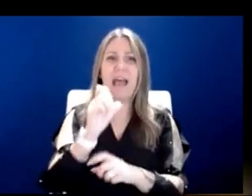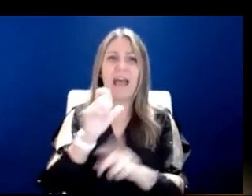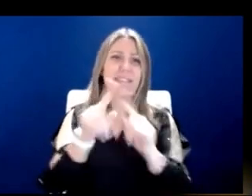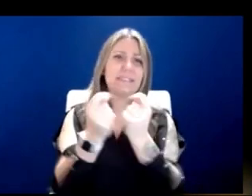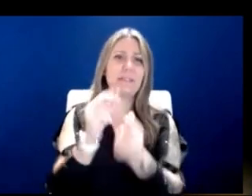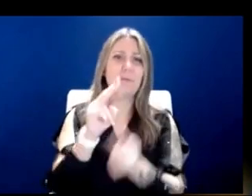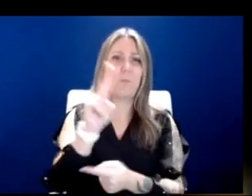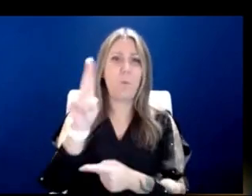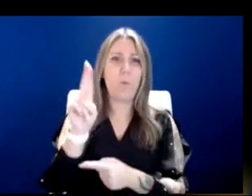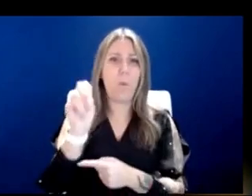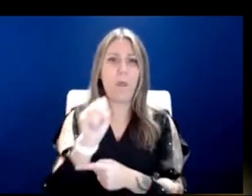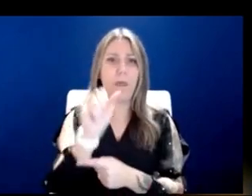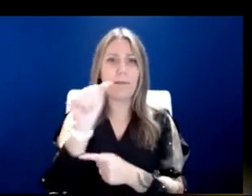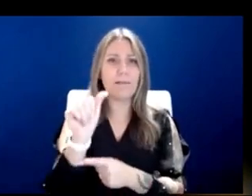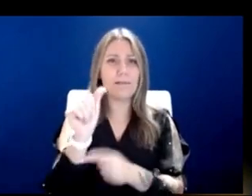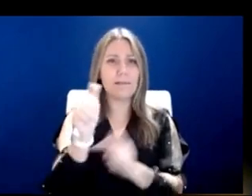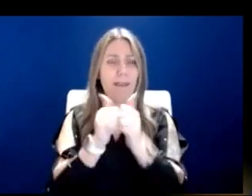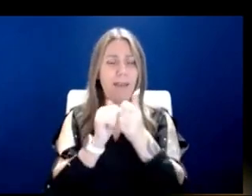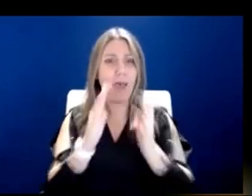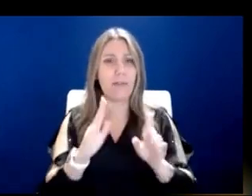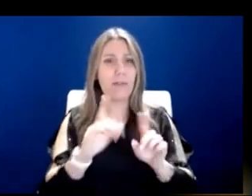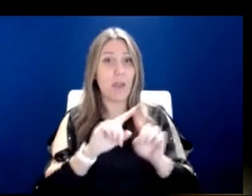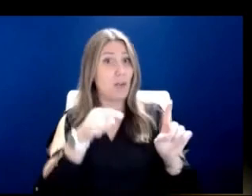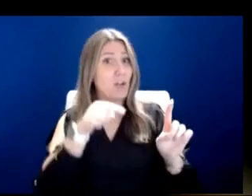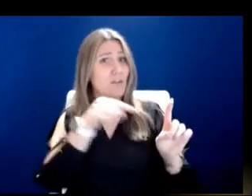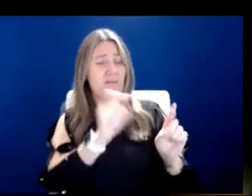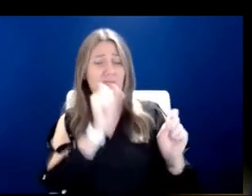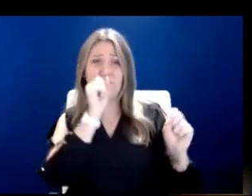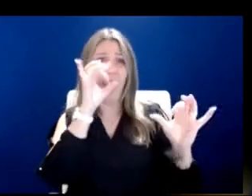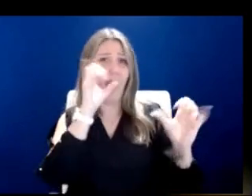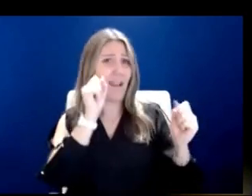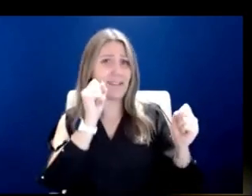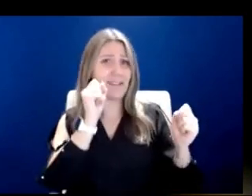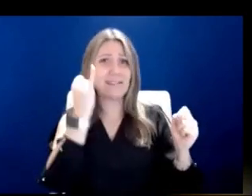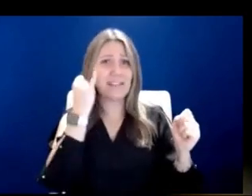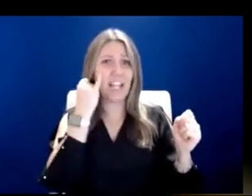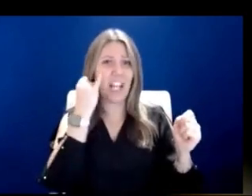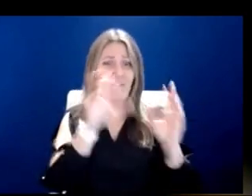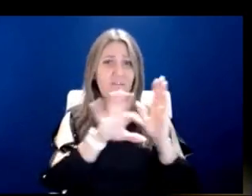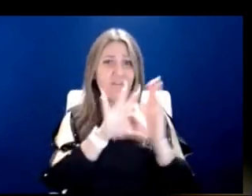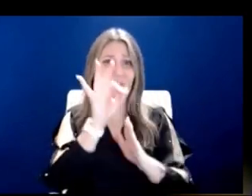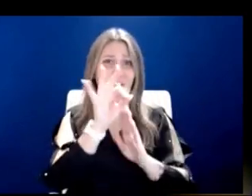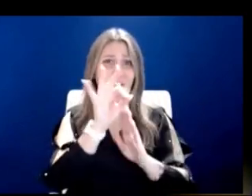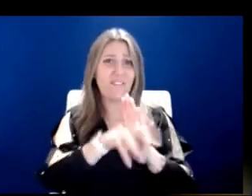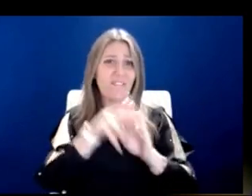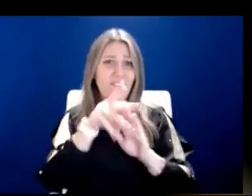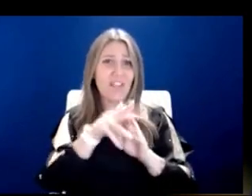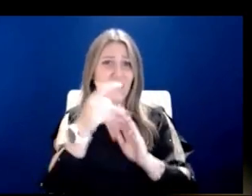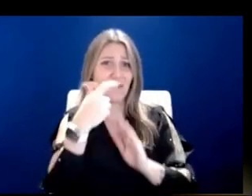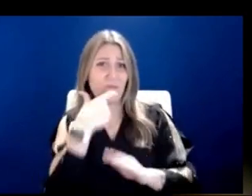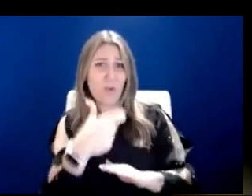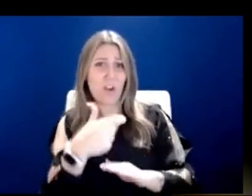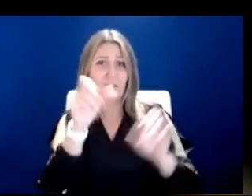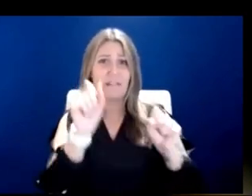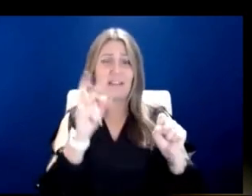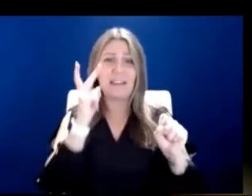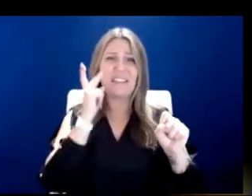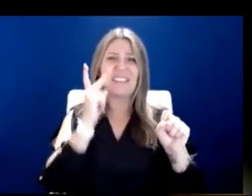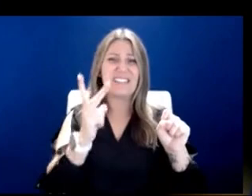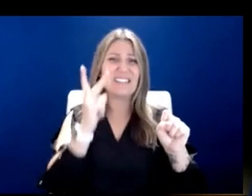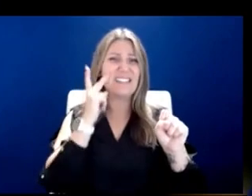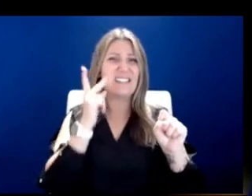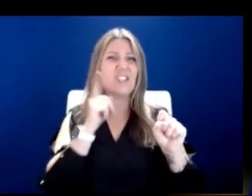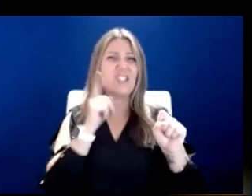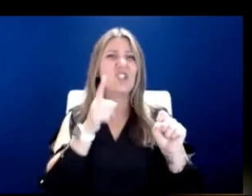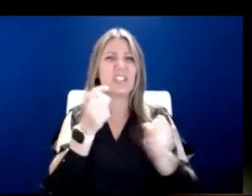was amazing. And if you happen to find video and watch it, you can see that she's basically skiing on